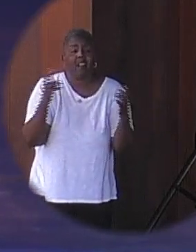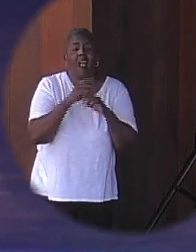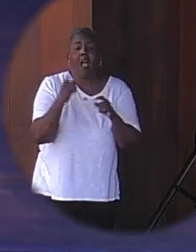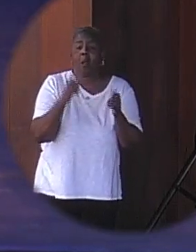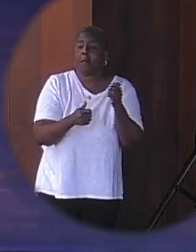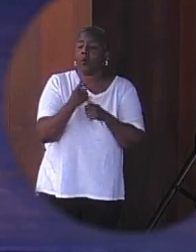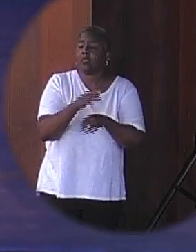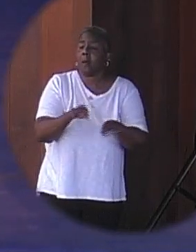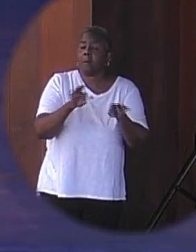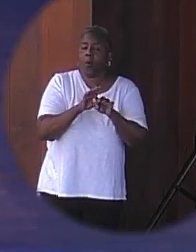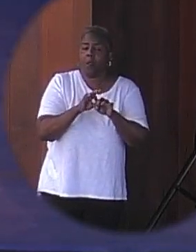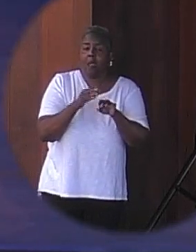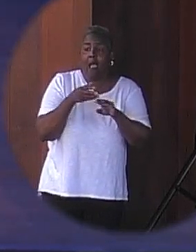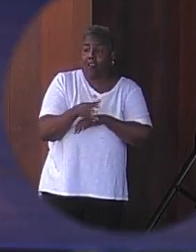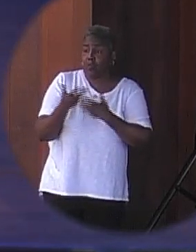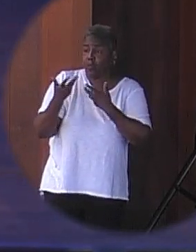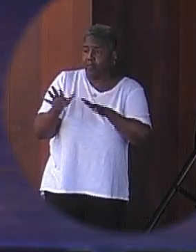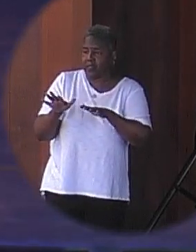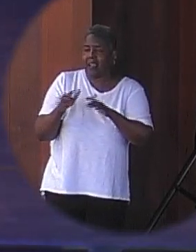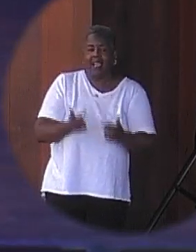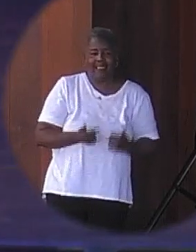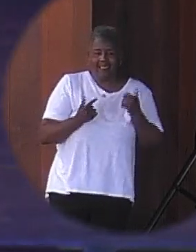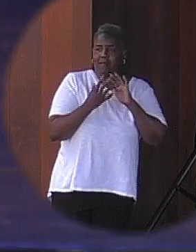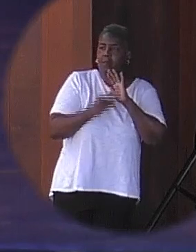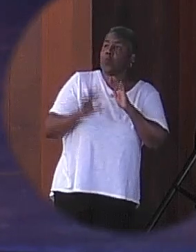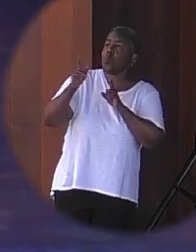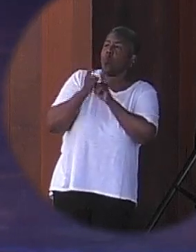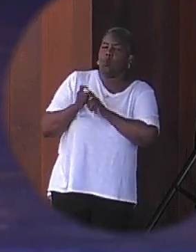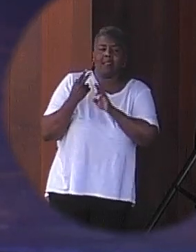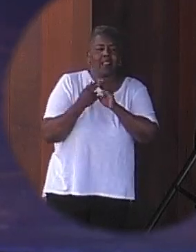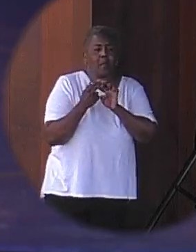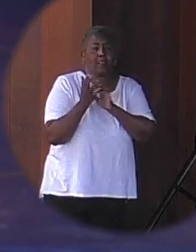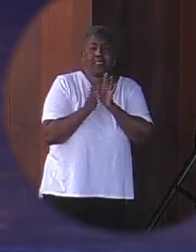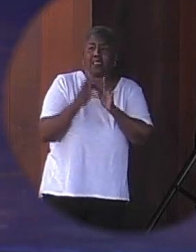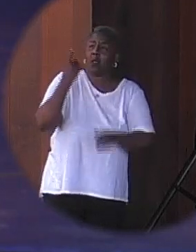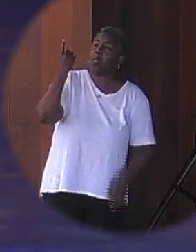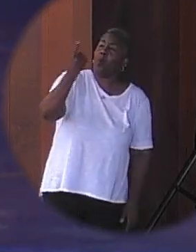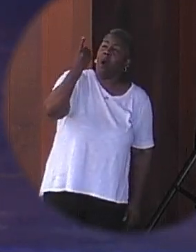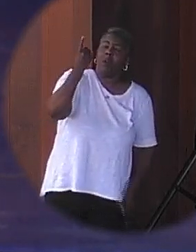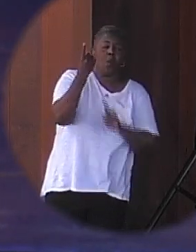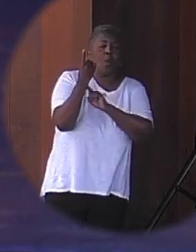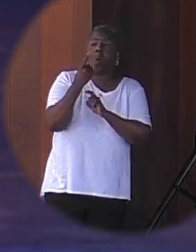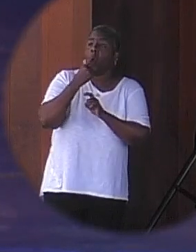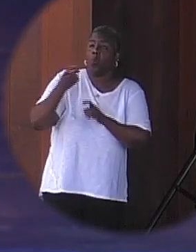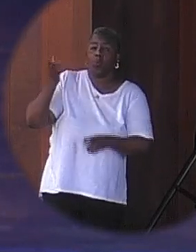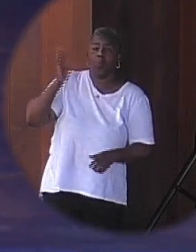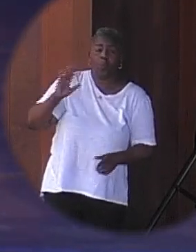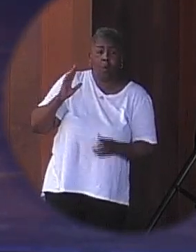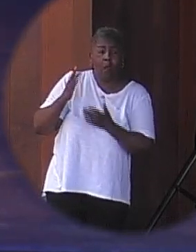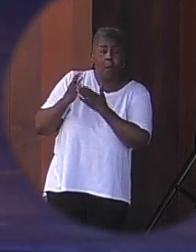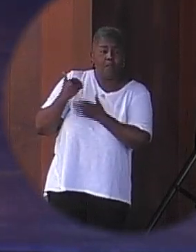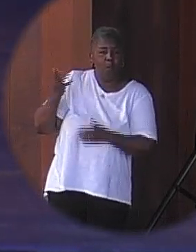and more importantly, our living of your word. In the name of the one who was before there